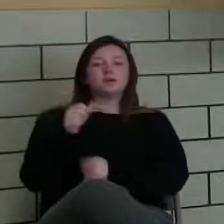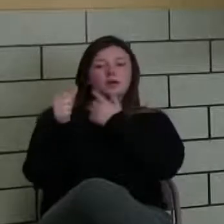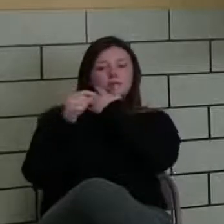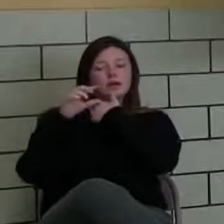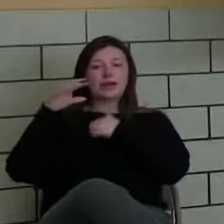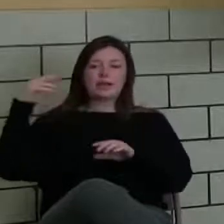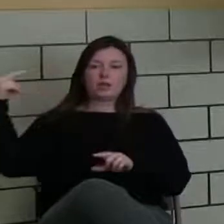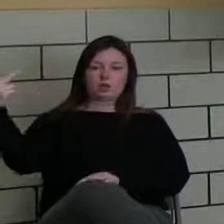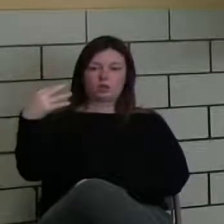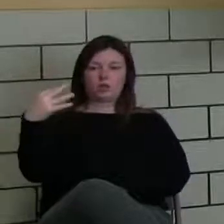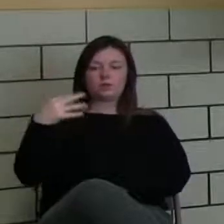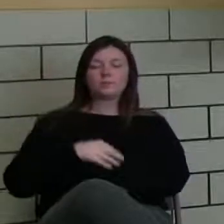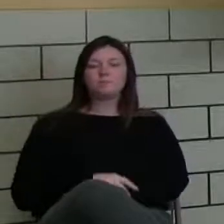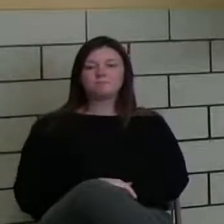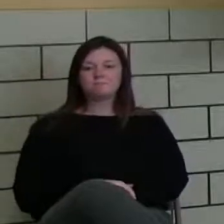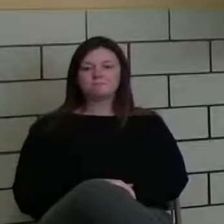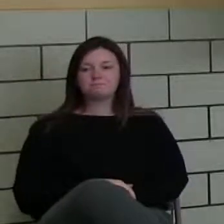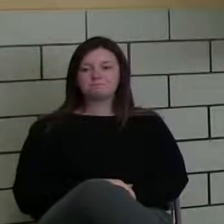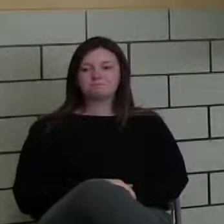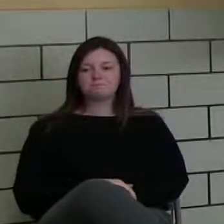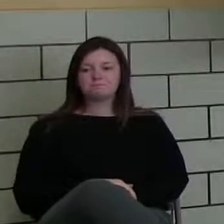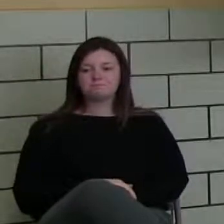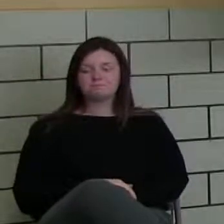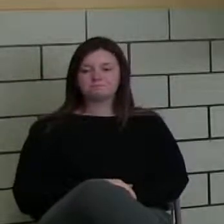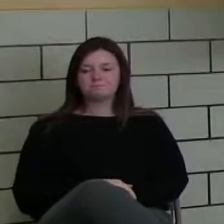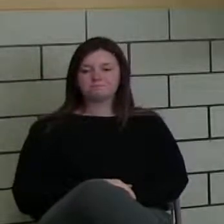is what it might be.